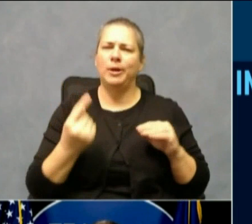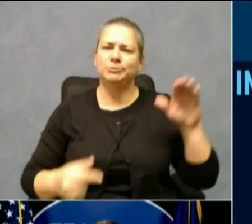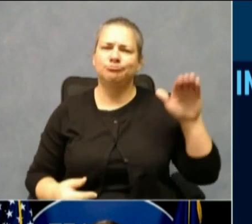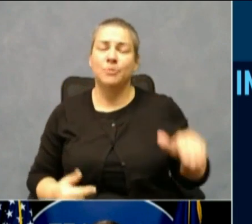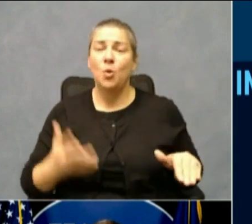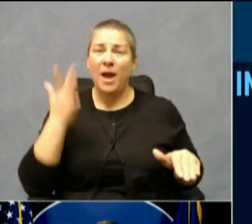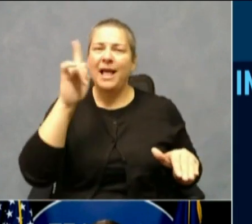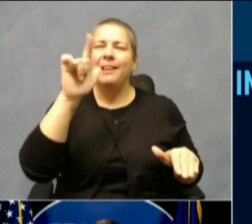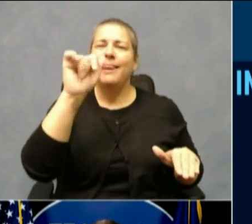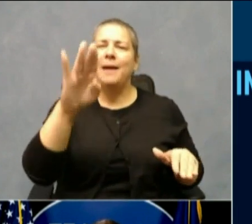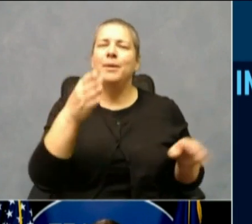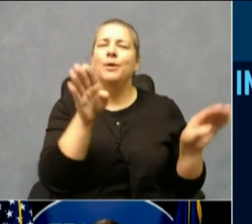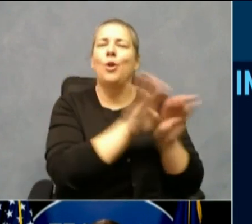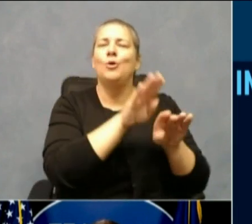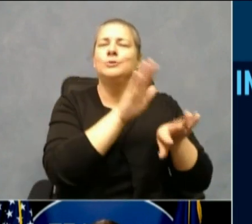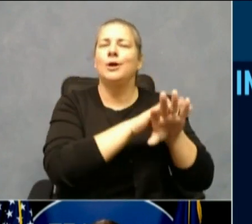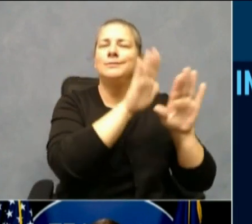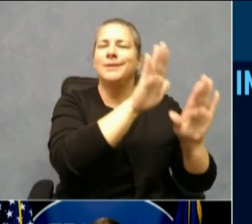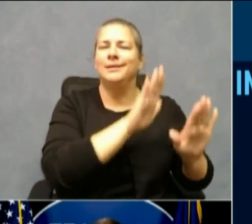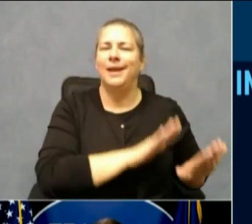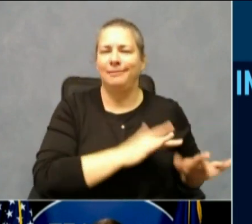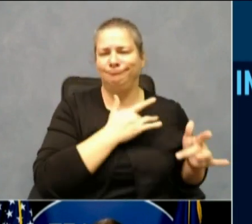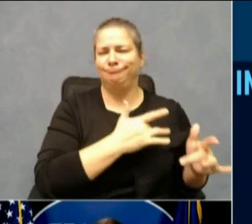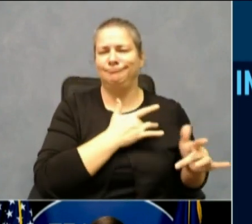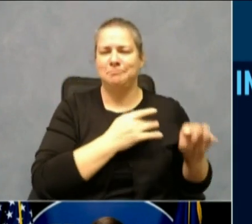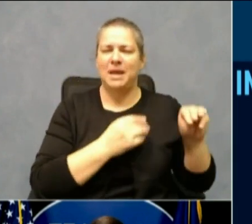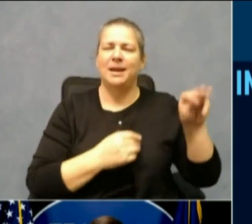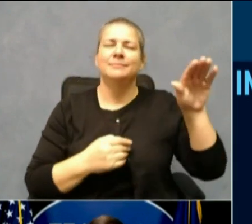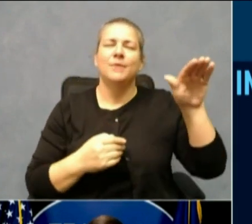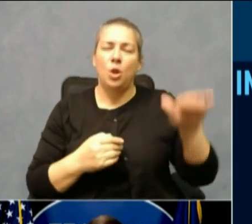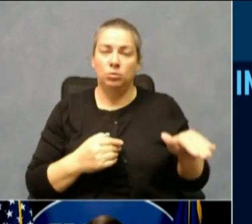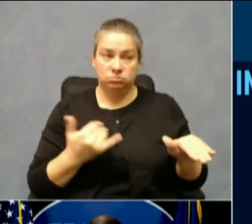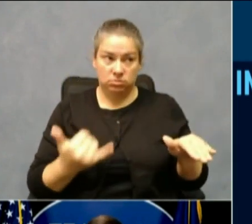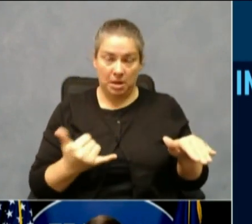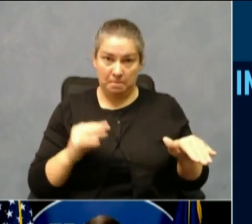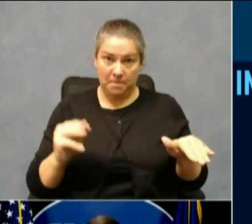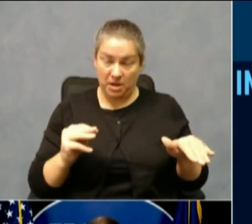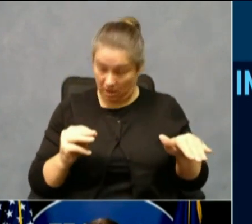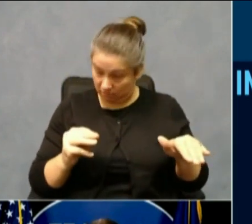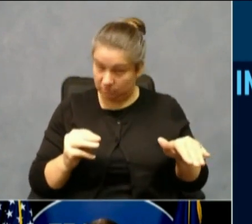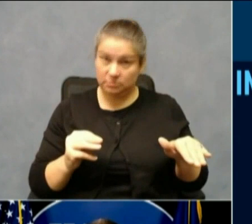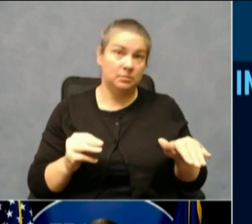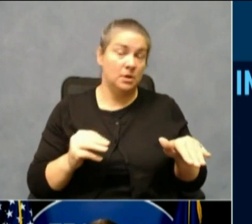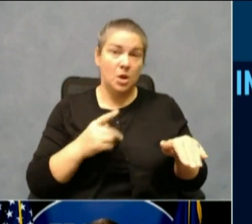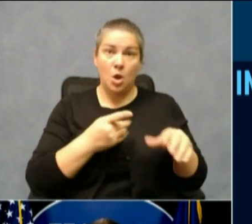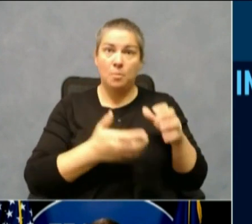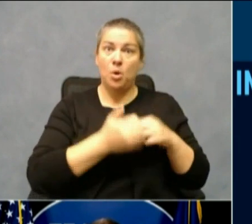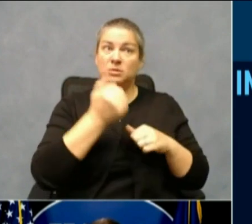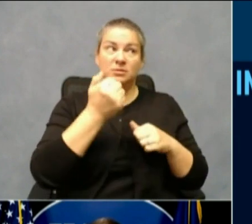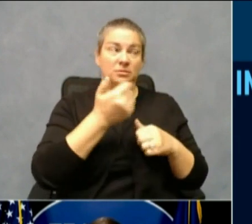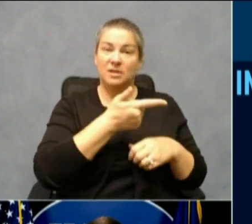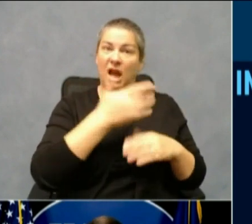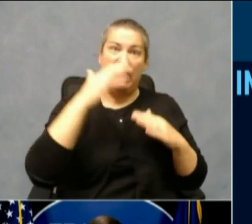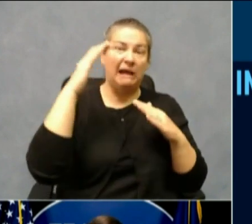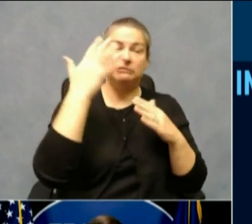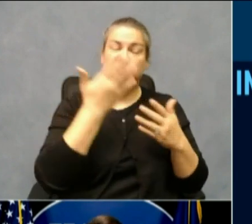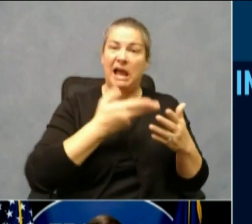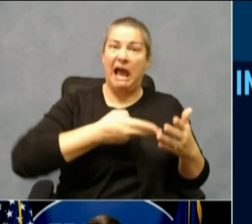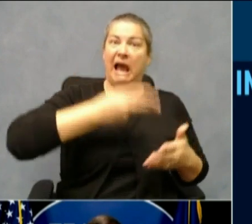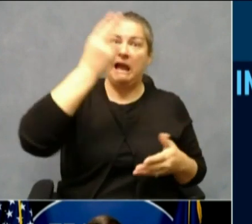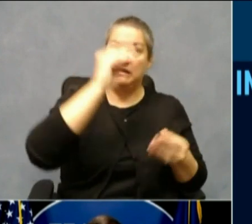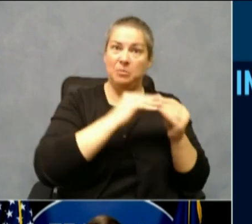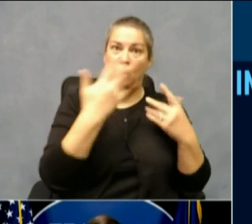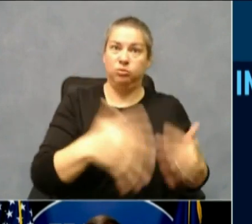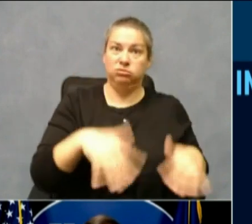Sundays. Yet we have our 11th highest day ever, and it's on a Monday, which makes what's going to come this